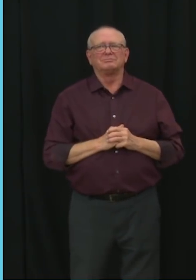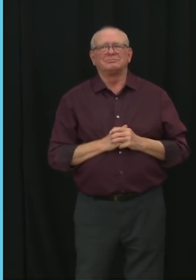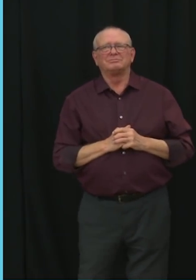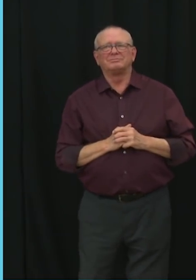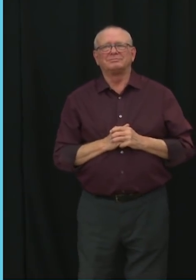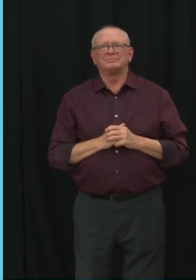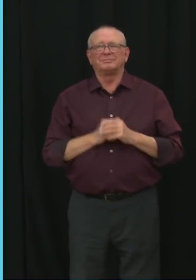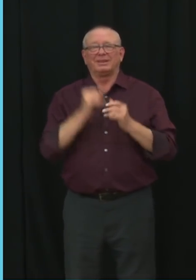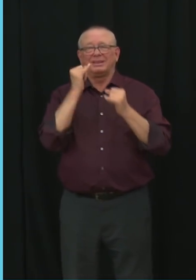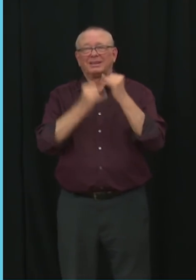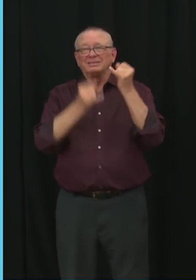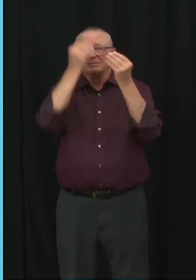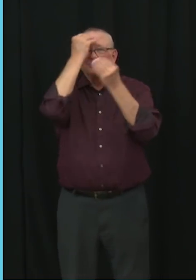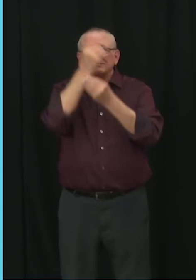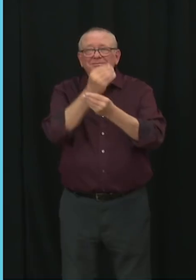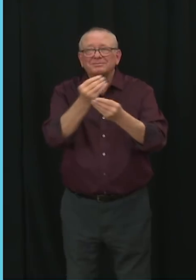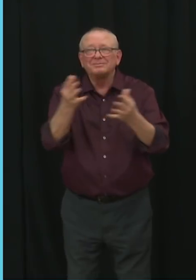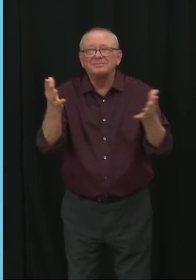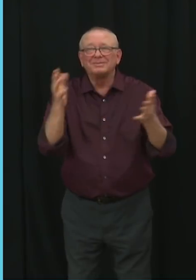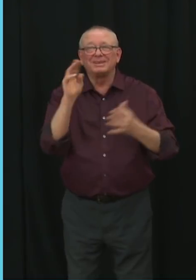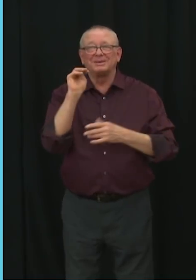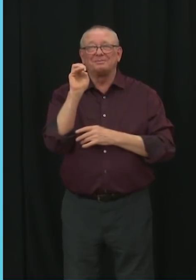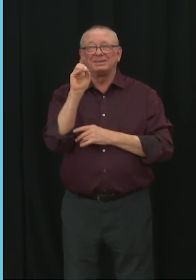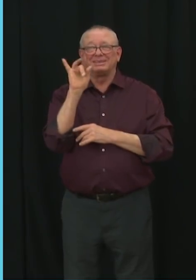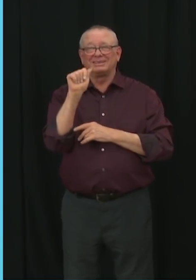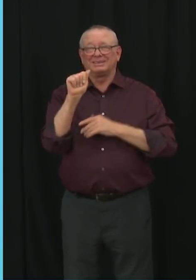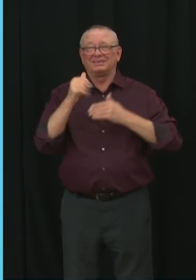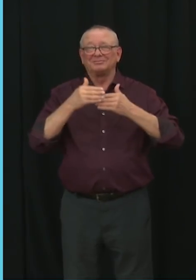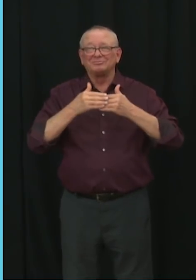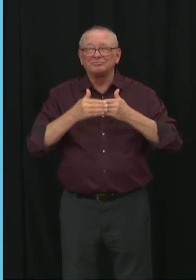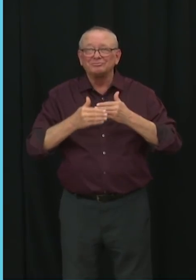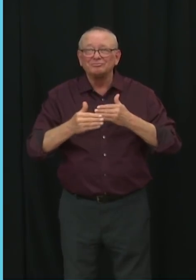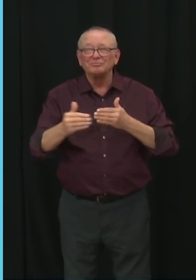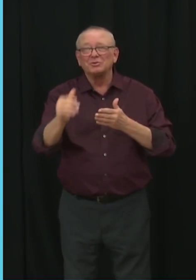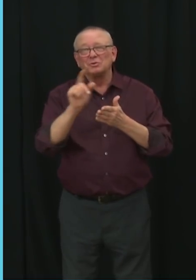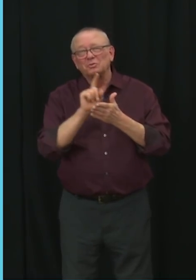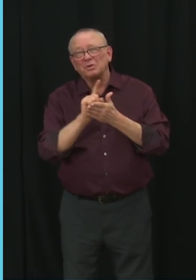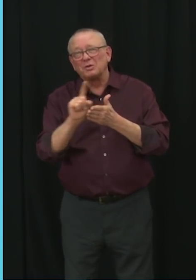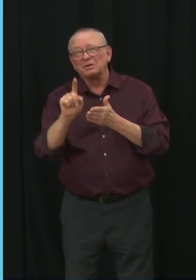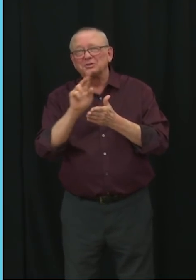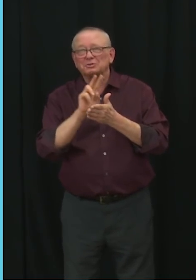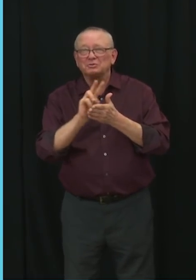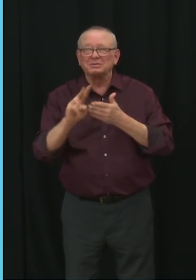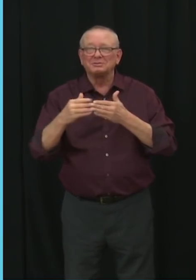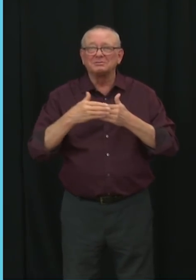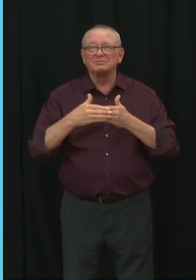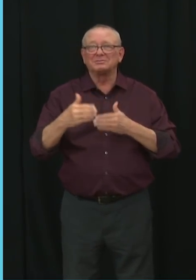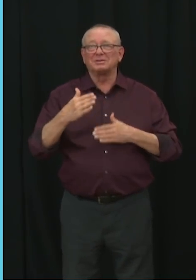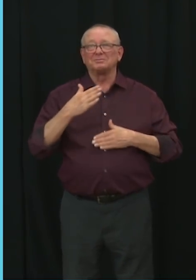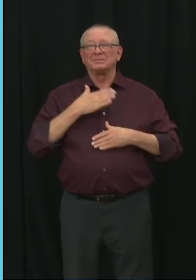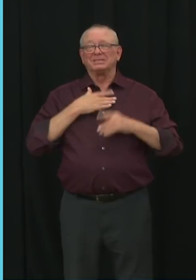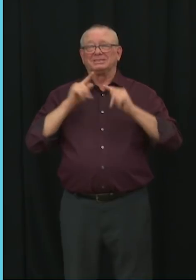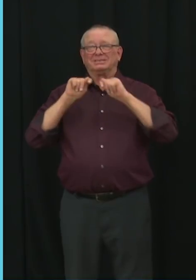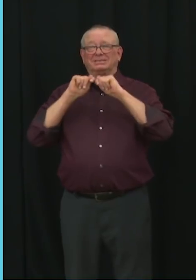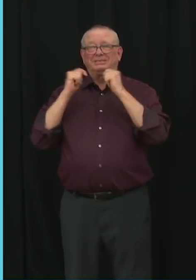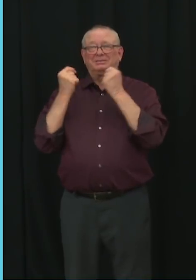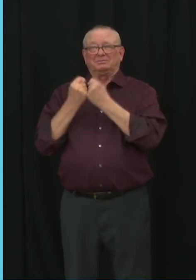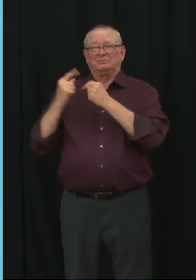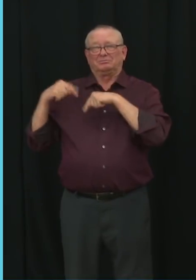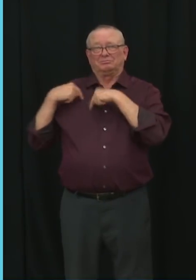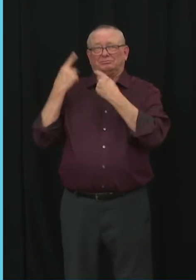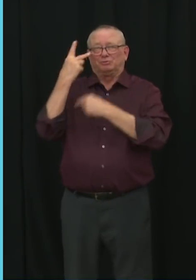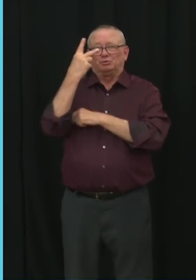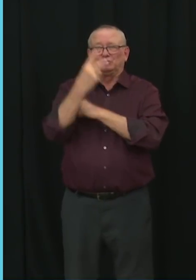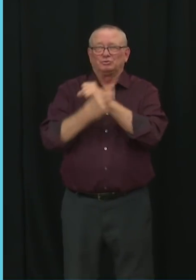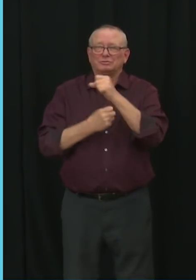about plans for media availabilities over the next few weeks. My team has tried over the last 2 years to support the